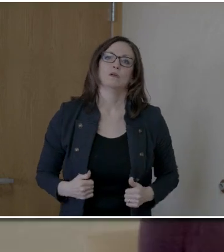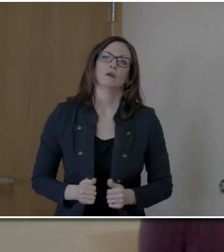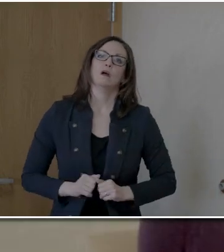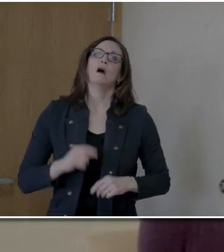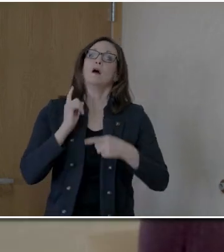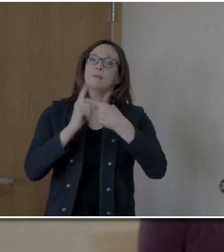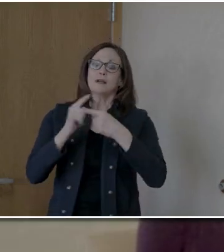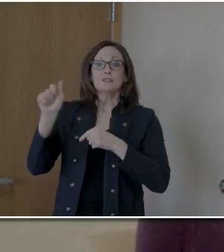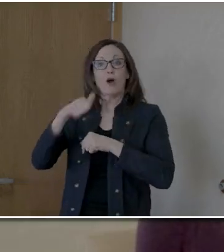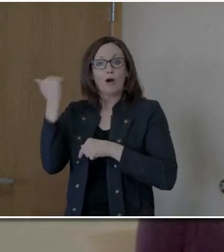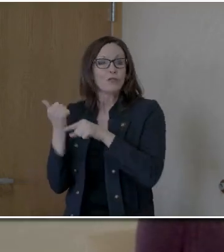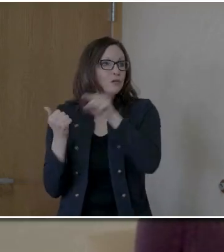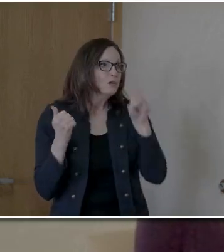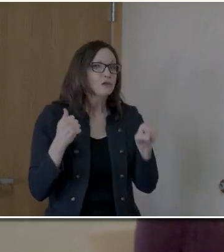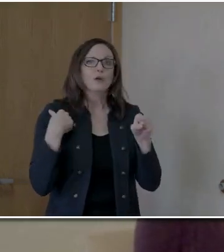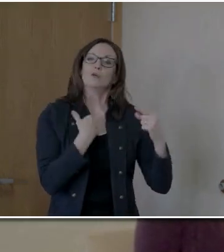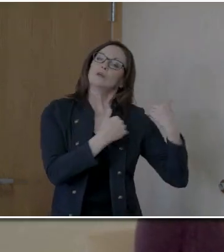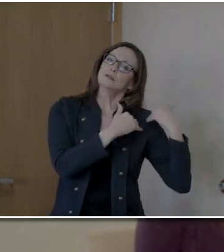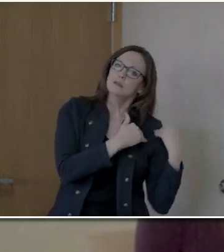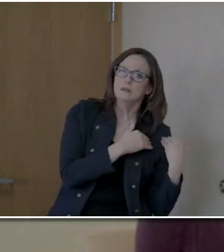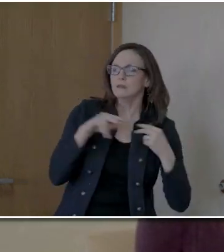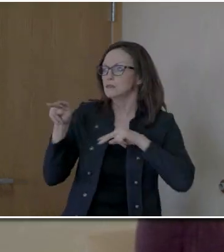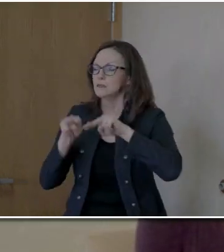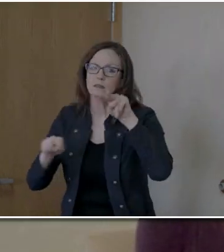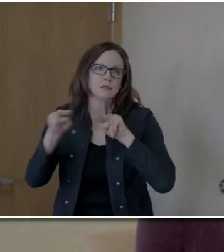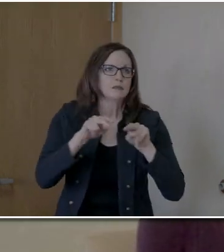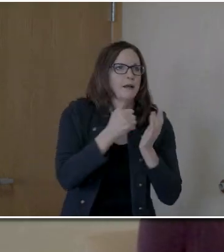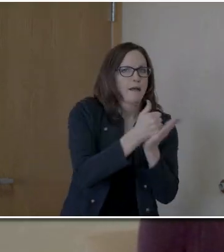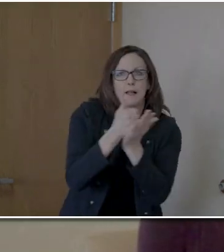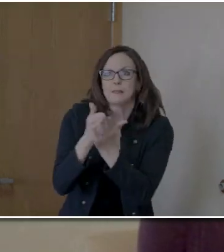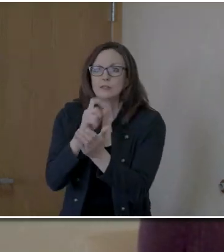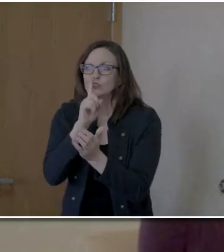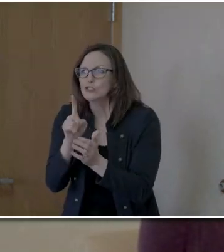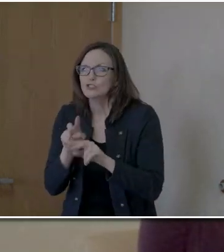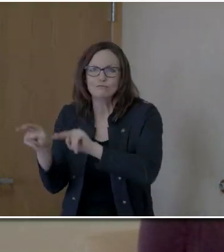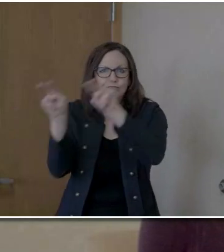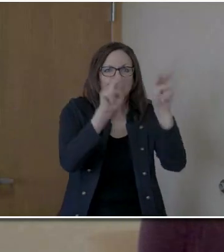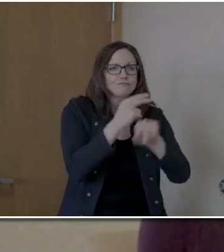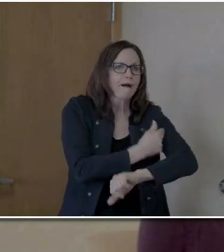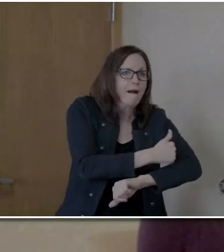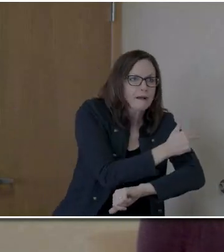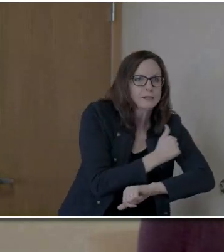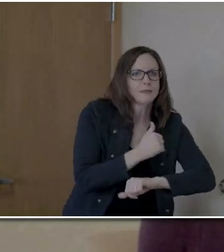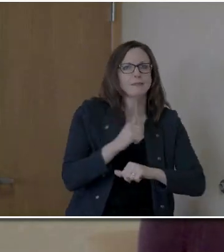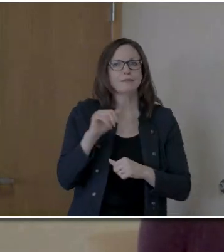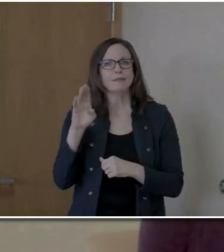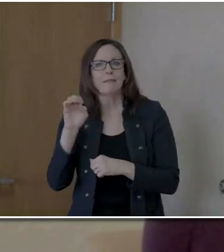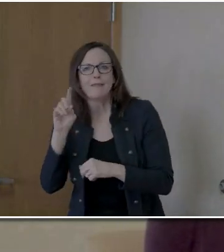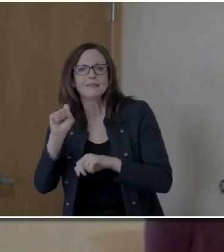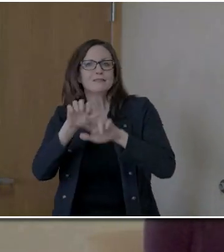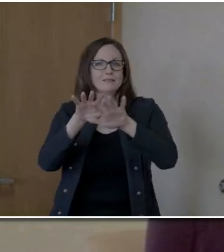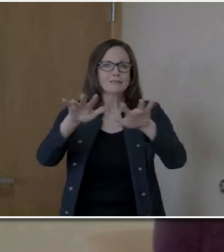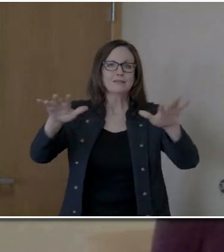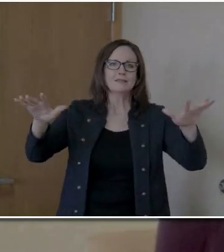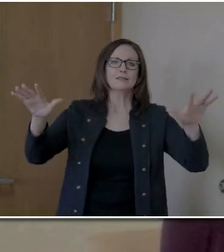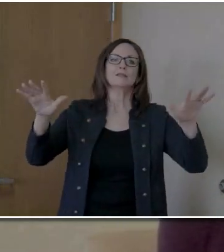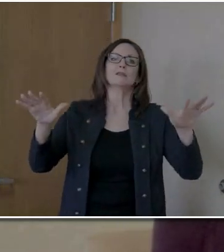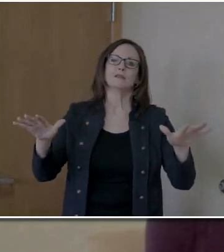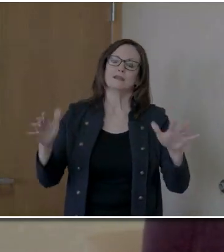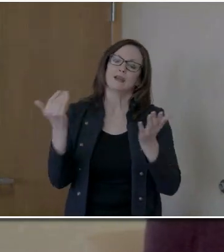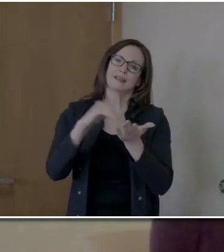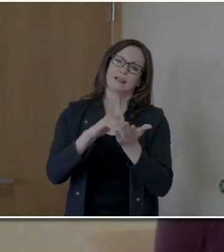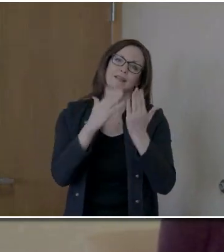We will now hear remarks from DHS Deputy Secretary Julie Willems Vandyke. Well, thank